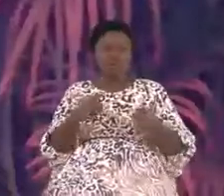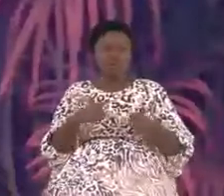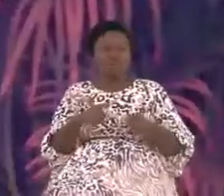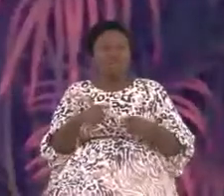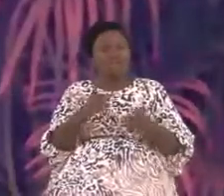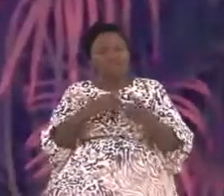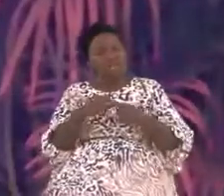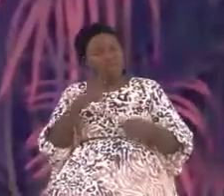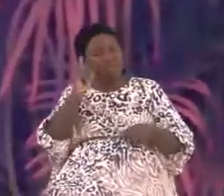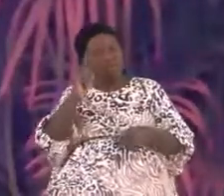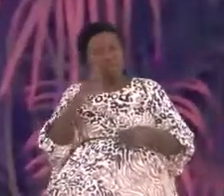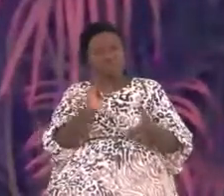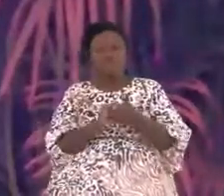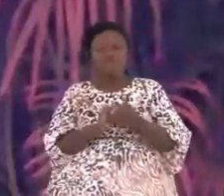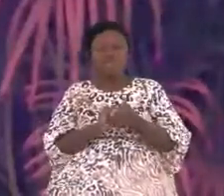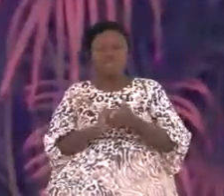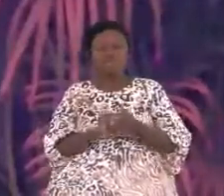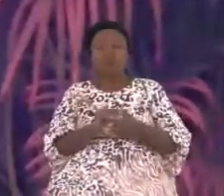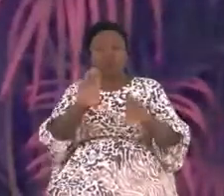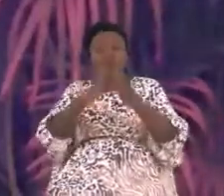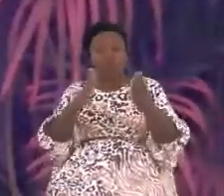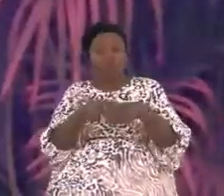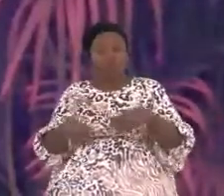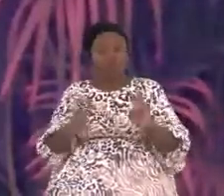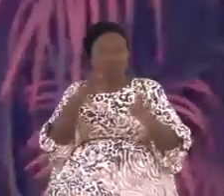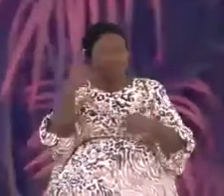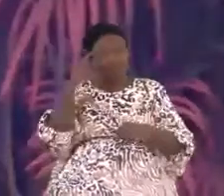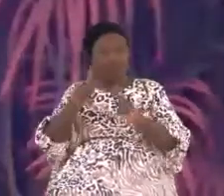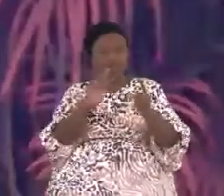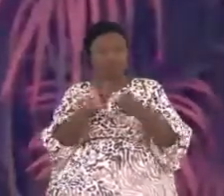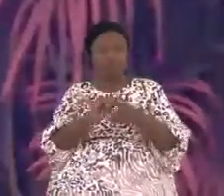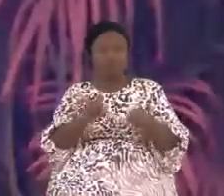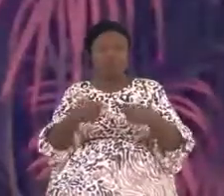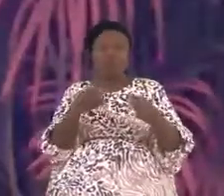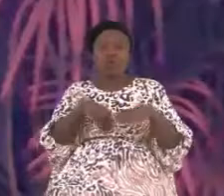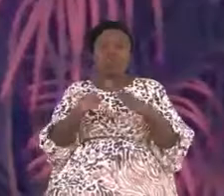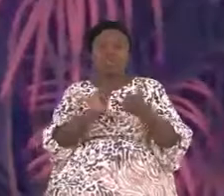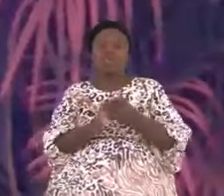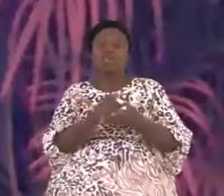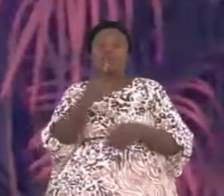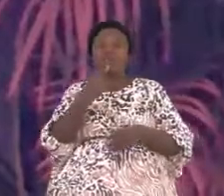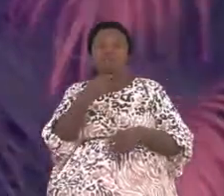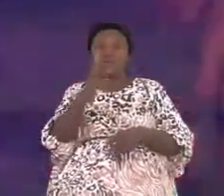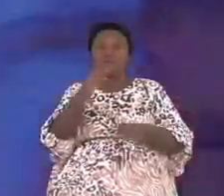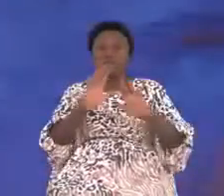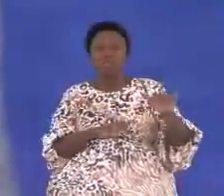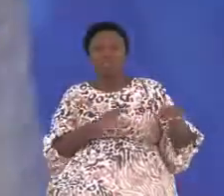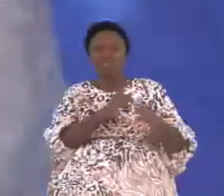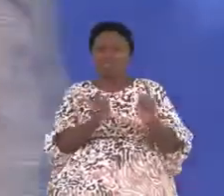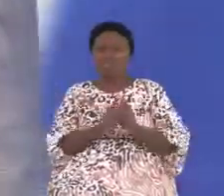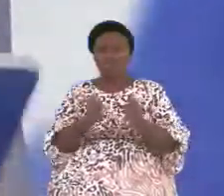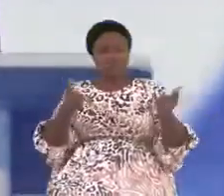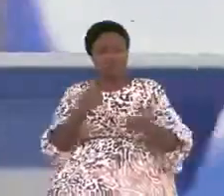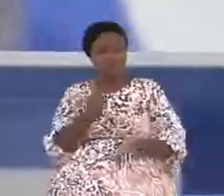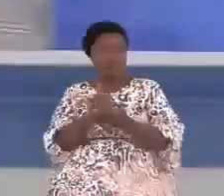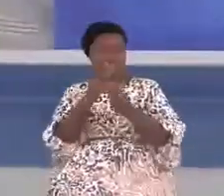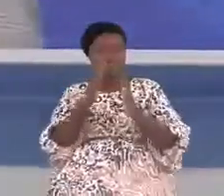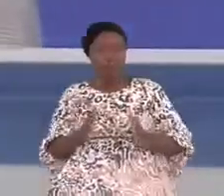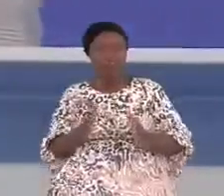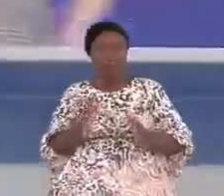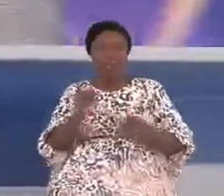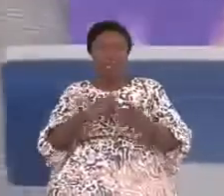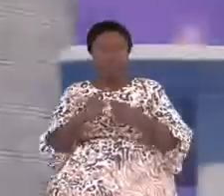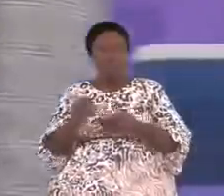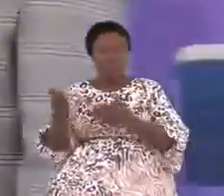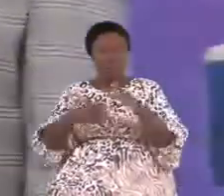dry ground. Great helper, great friend, great benefactor. He's the one that stretched the rod back